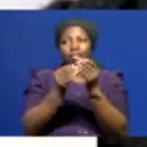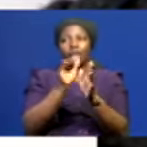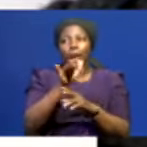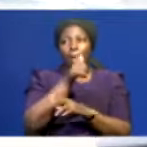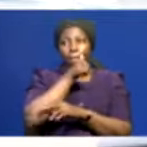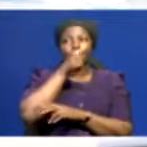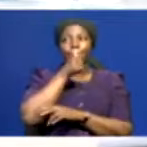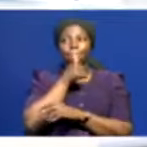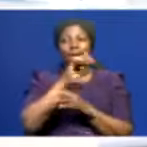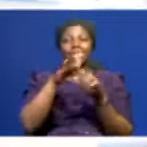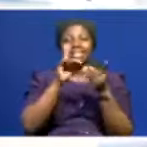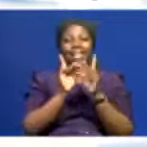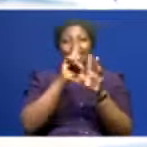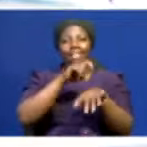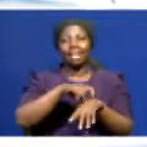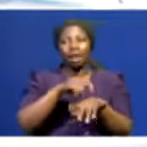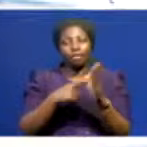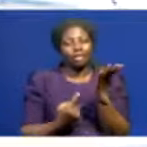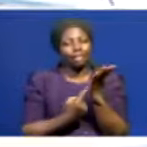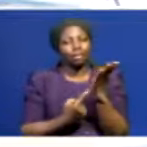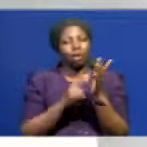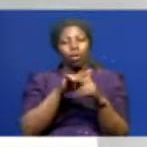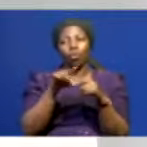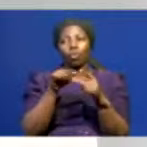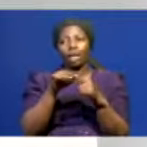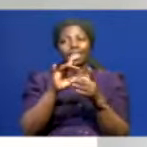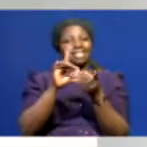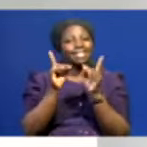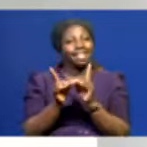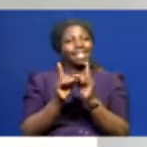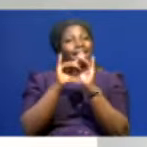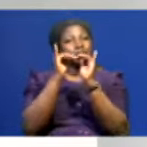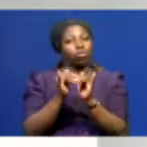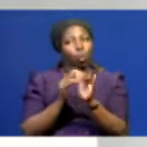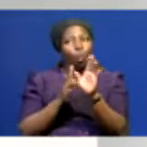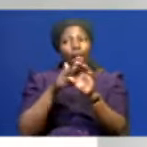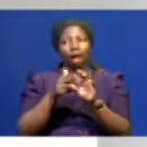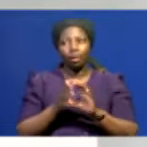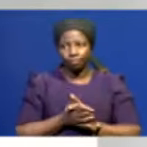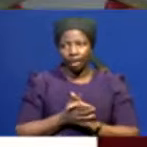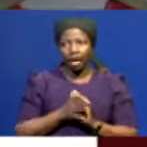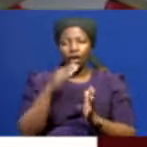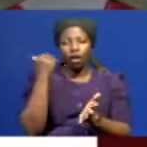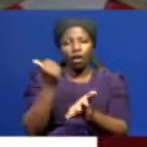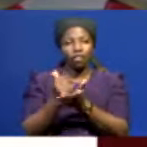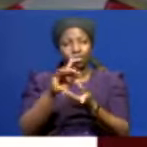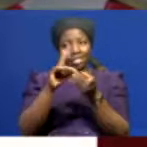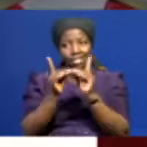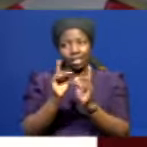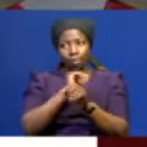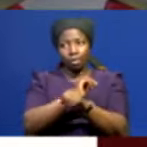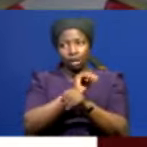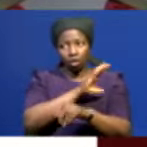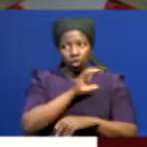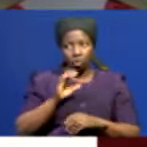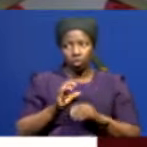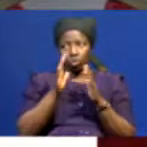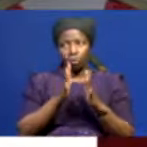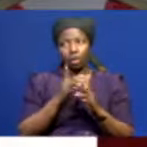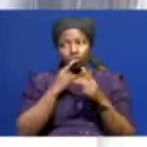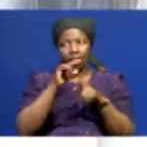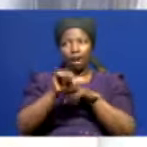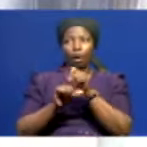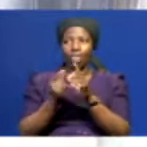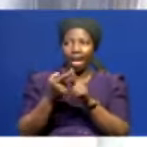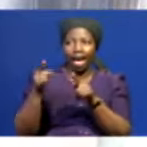this digital era where data is the new oil. The Office of the Data Protection Commissioner alluding to the growing